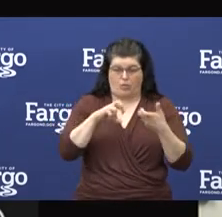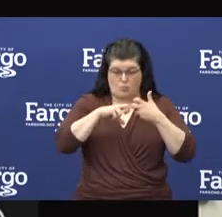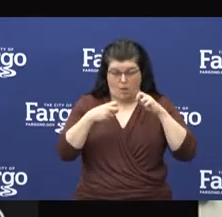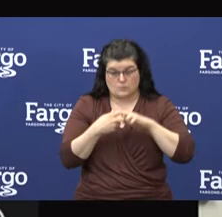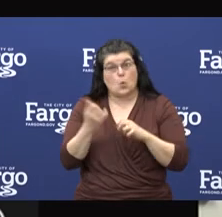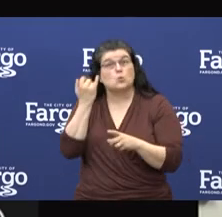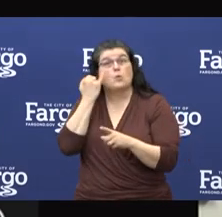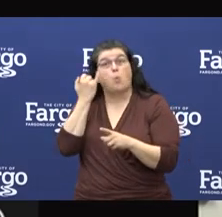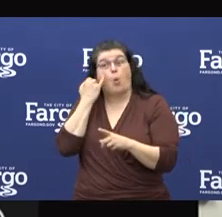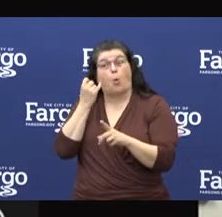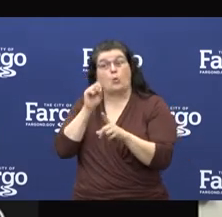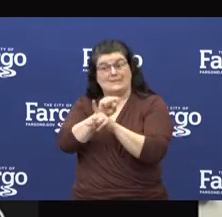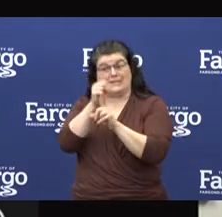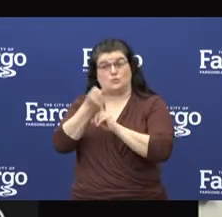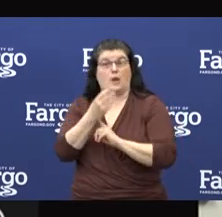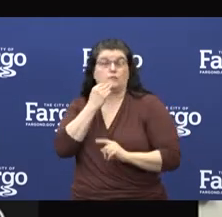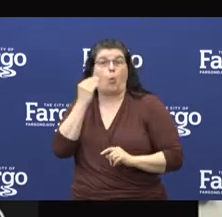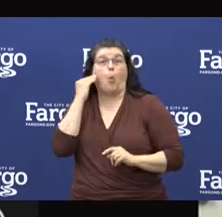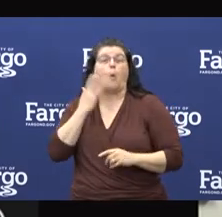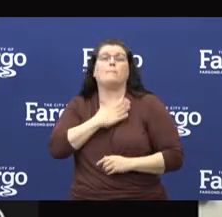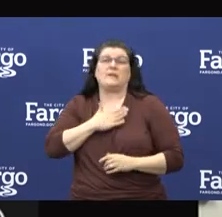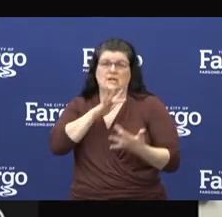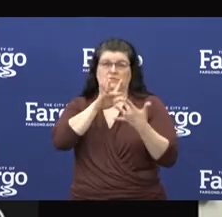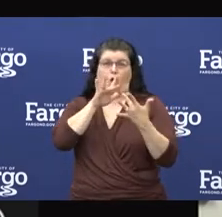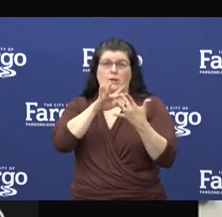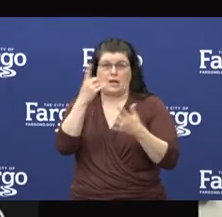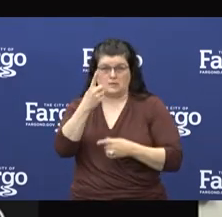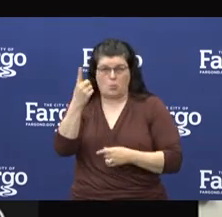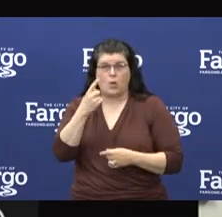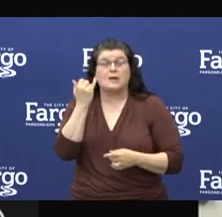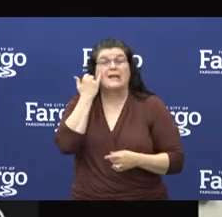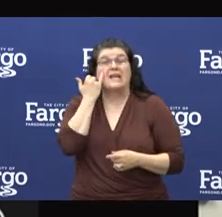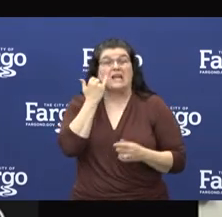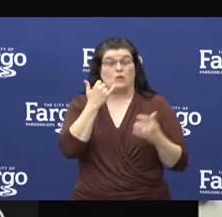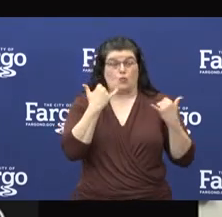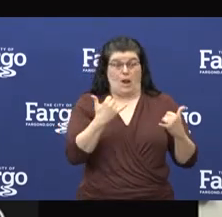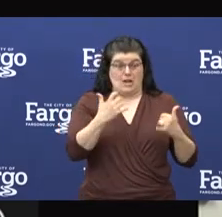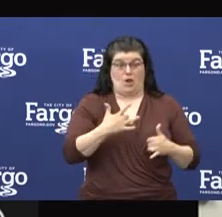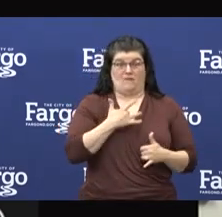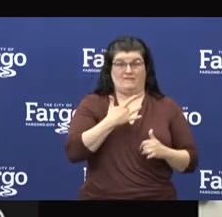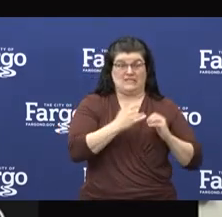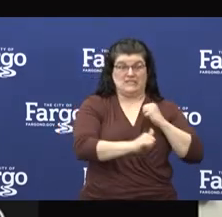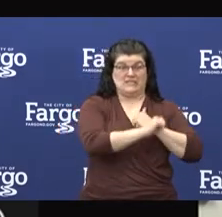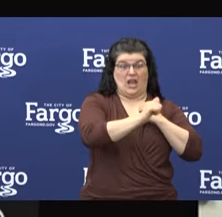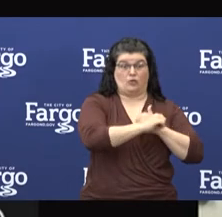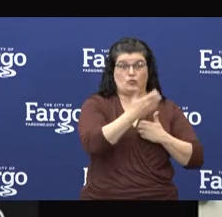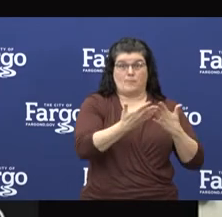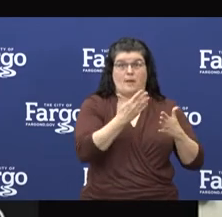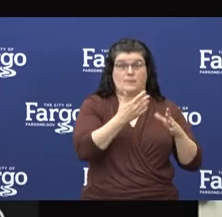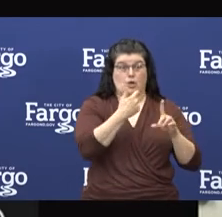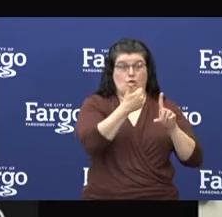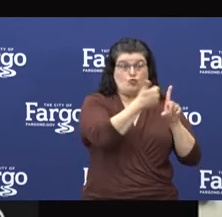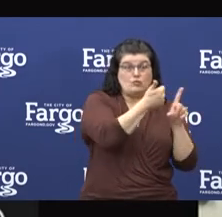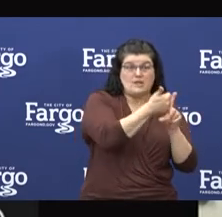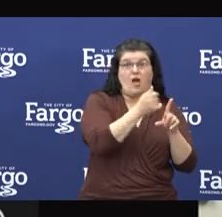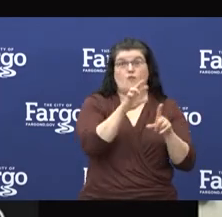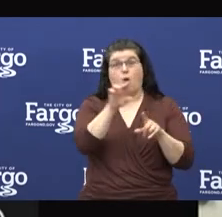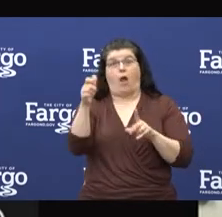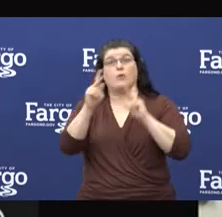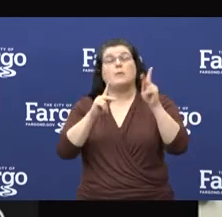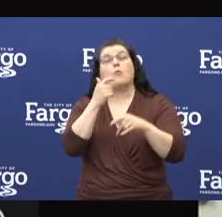this type of situation, reach out. If you are in immediate danger to yourself or by others, call